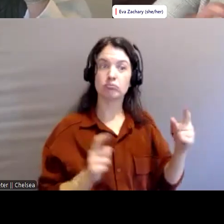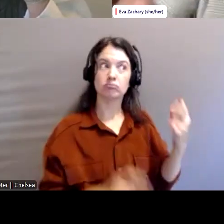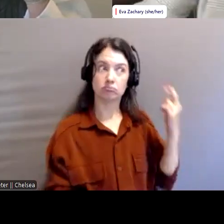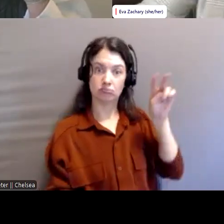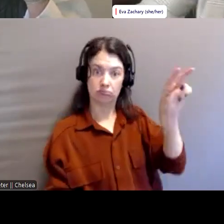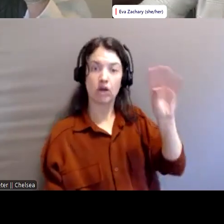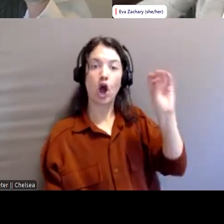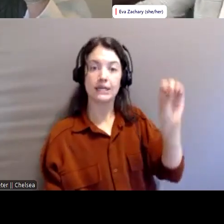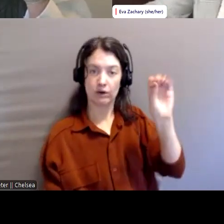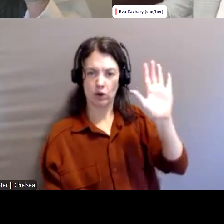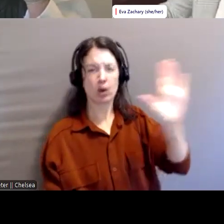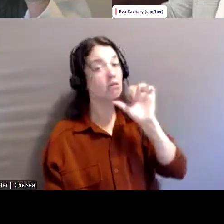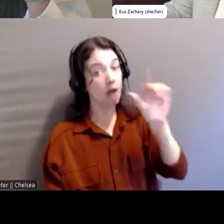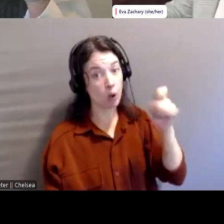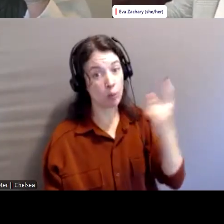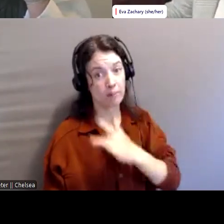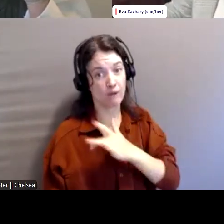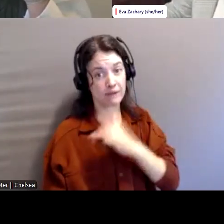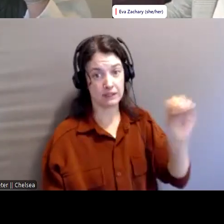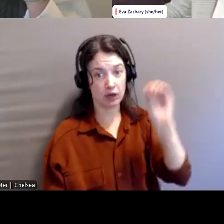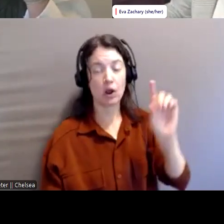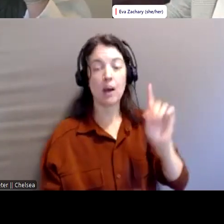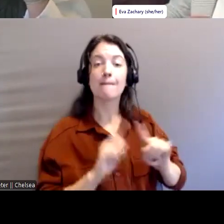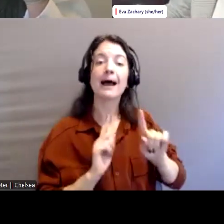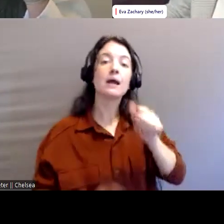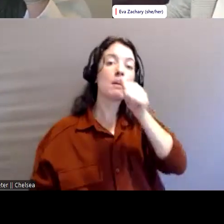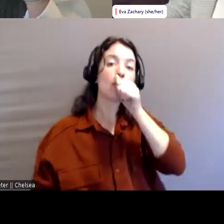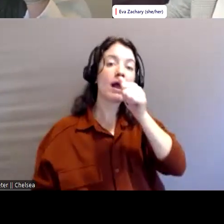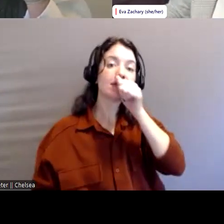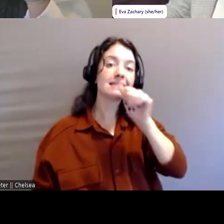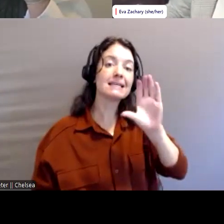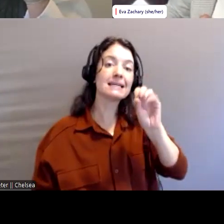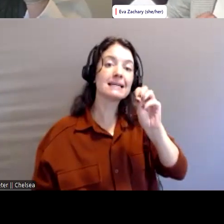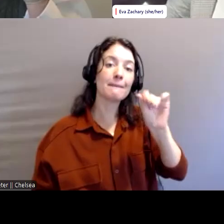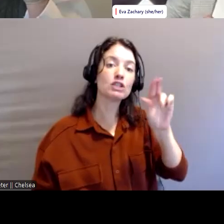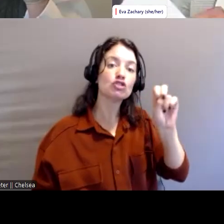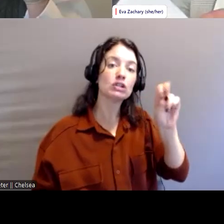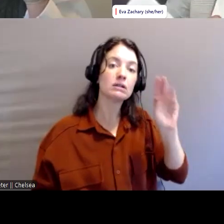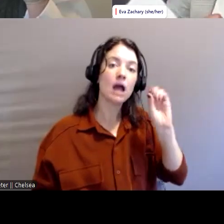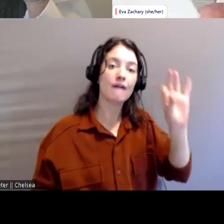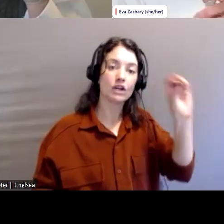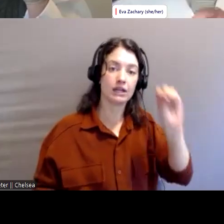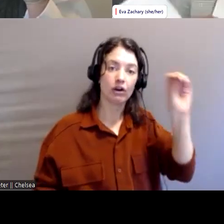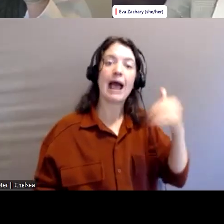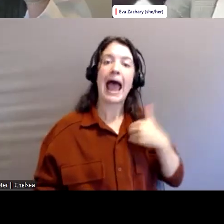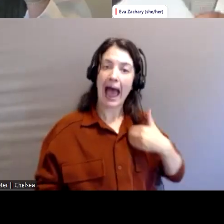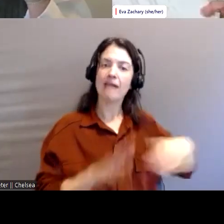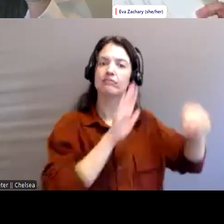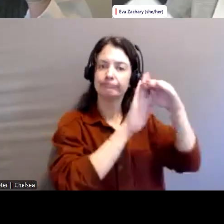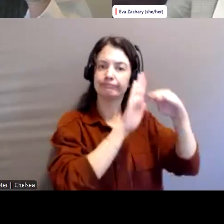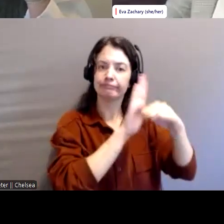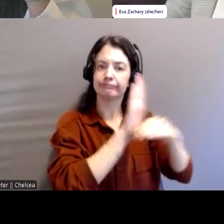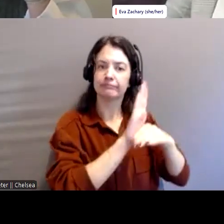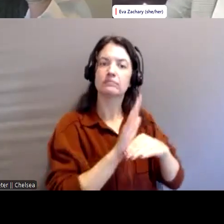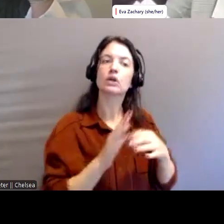Ontario specific, but the Information Privacy Commissioner of Ontario developed specific guidance for sharing information around intimate partner